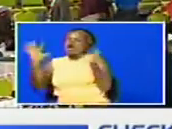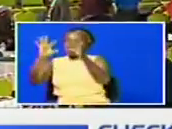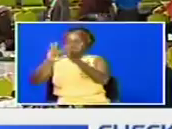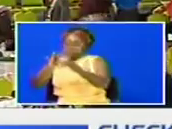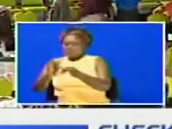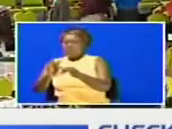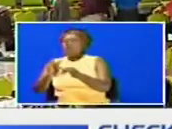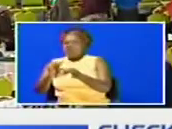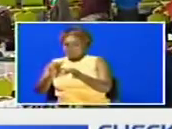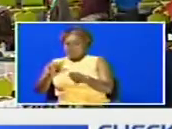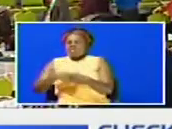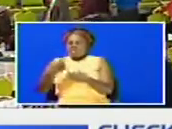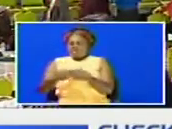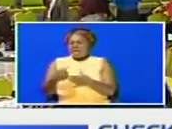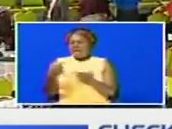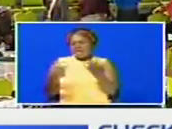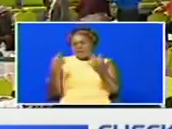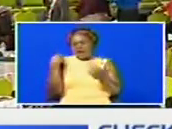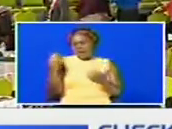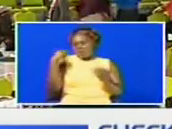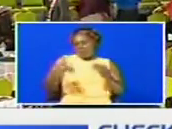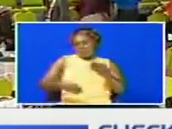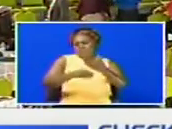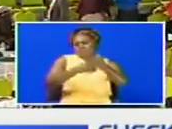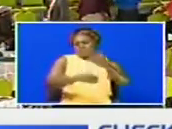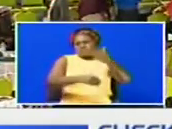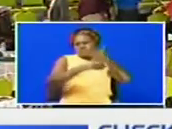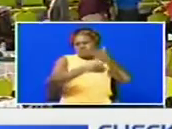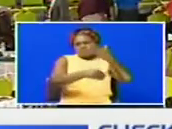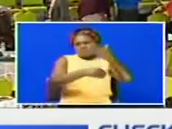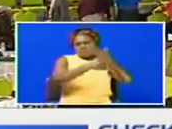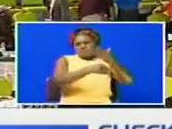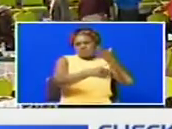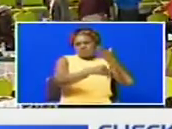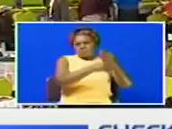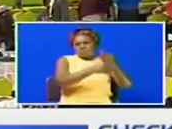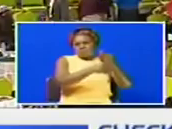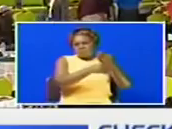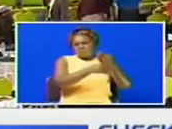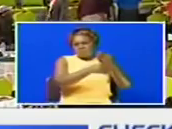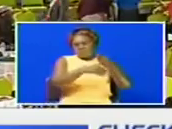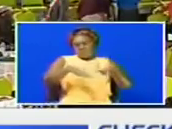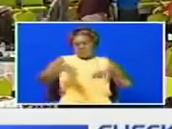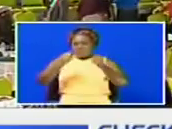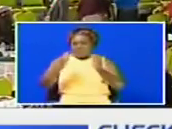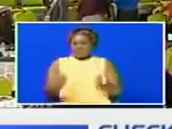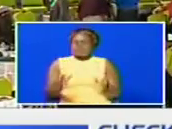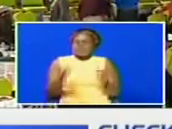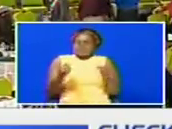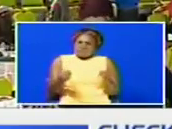report, the turnout figures get updated to correspond with those stations. So Yvonne, the chairman trying